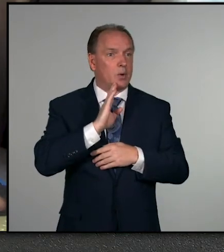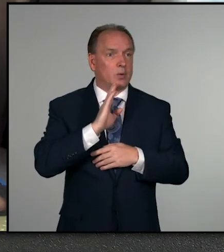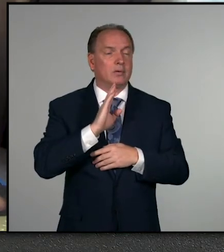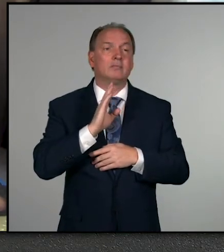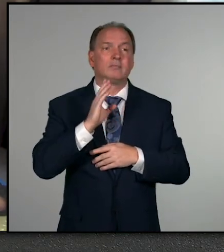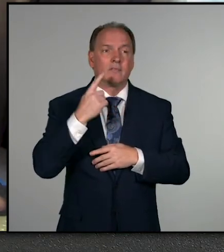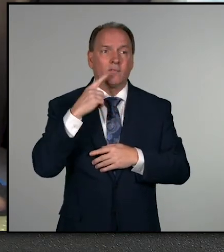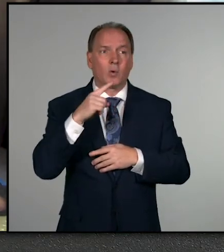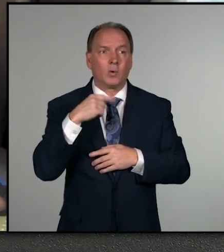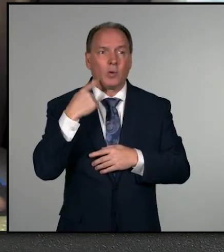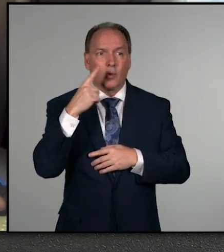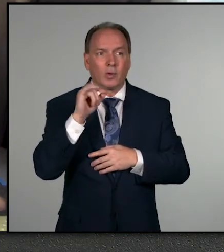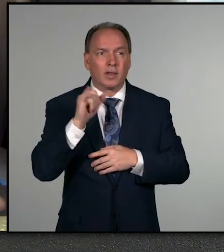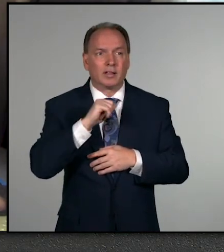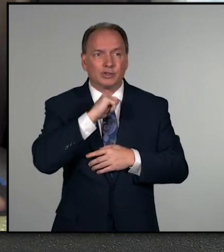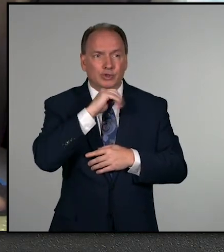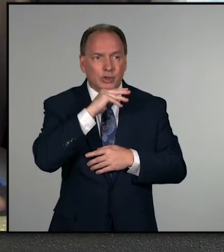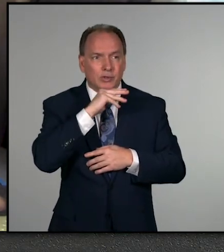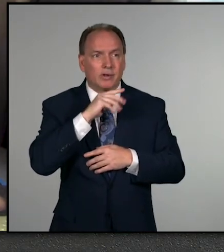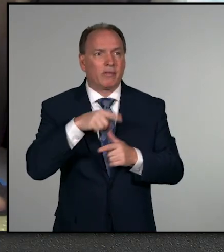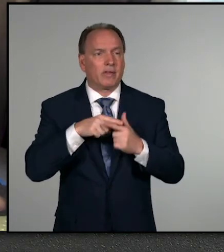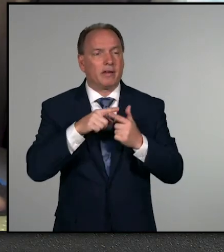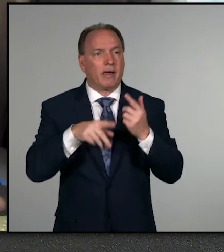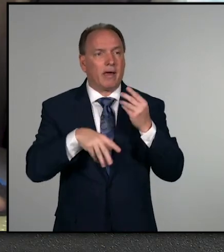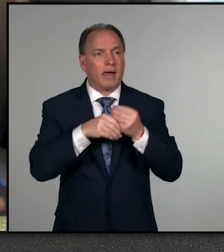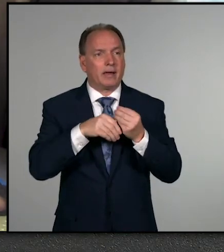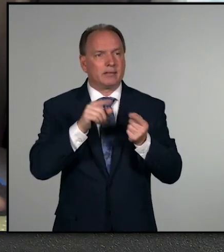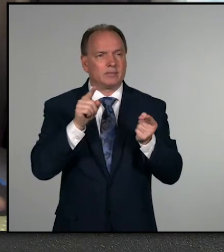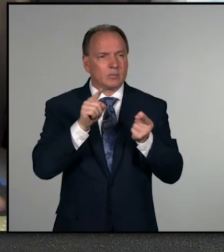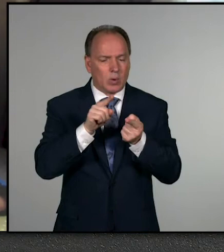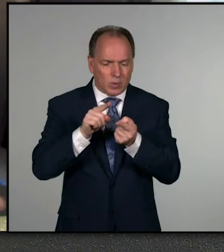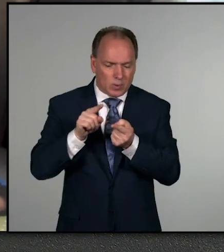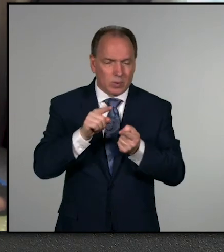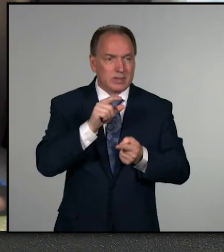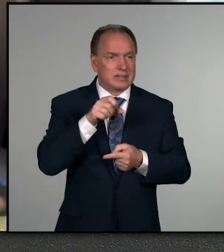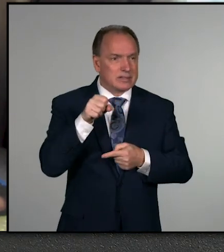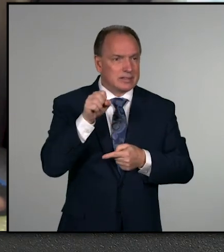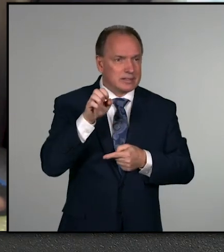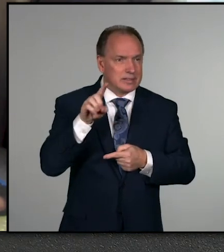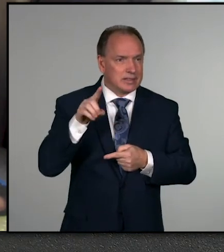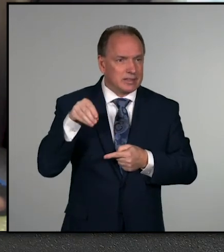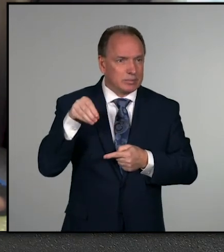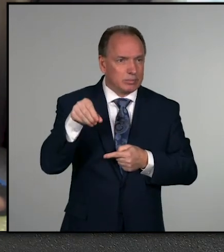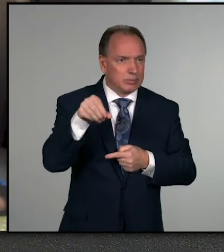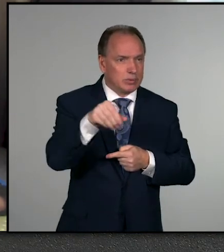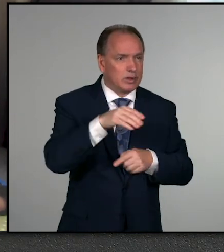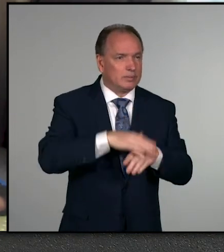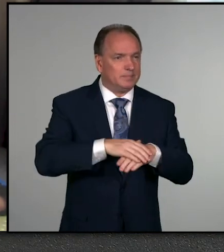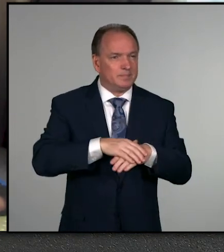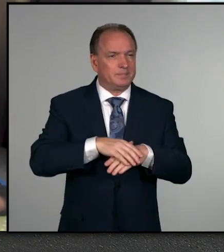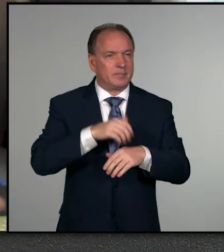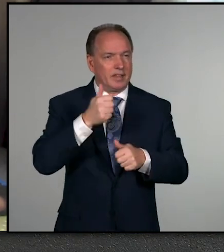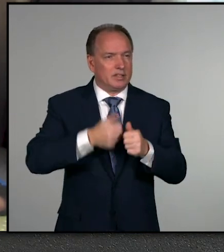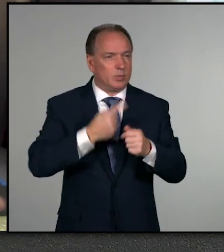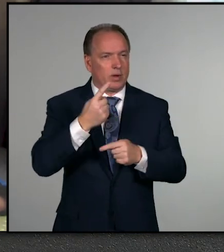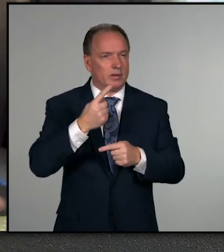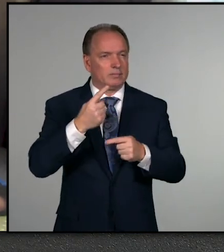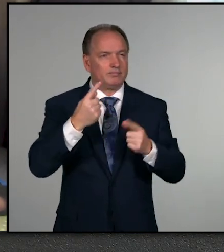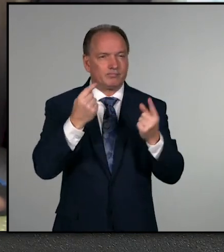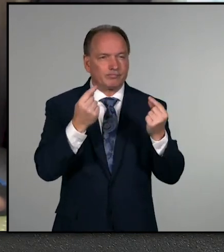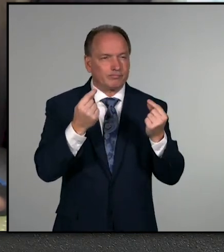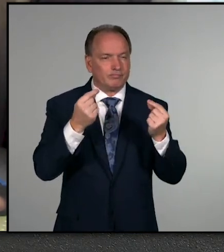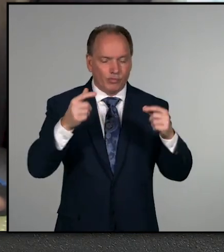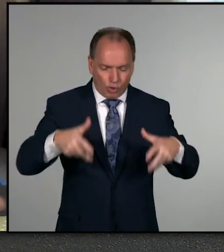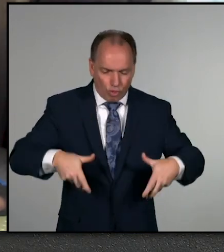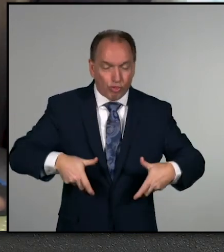circle to look like dirt, and then I put little seeds in each circle. And what you would do is you would